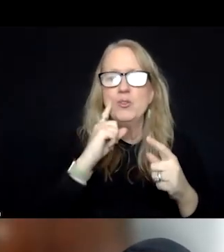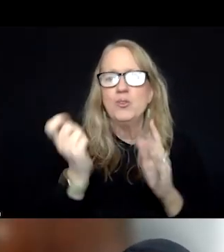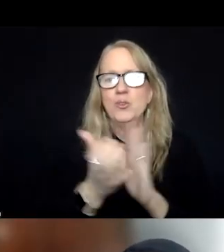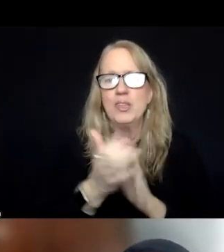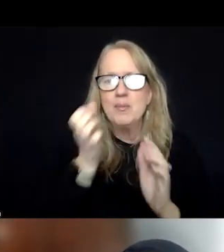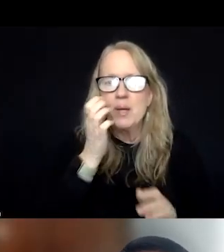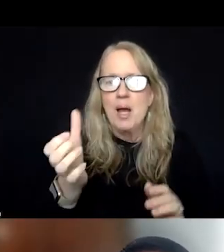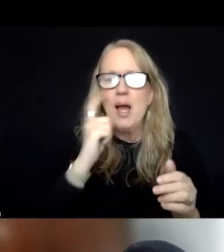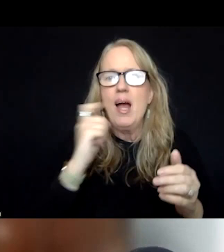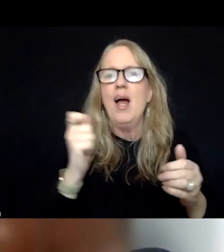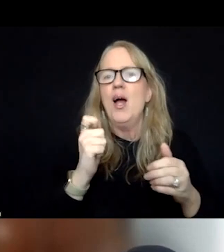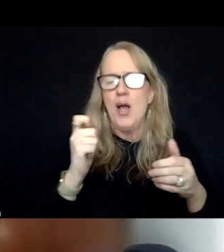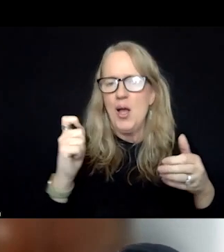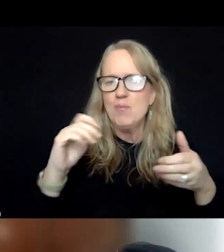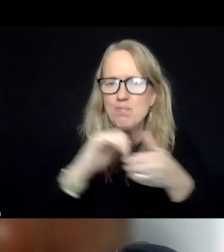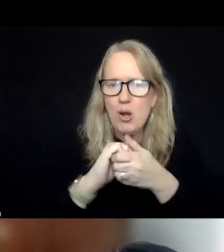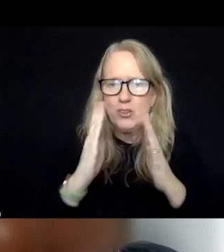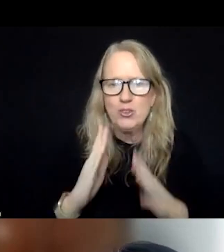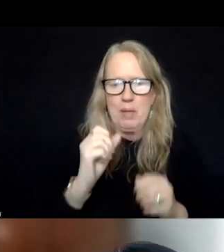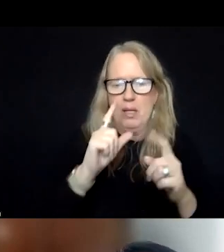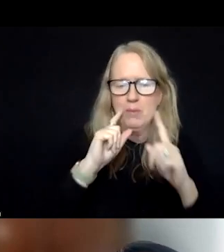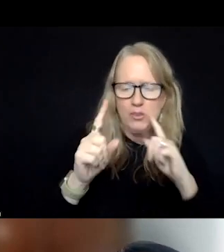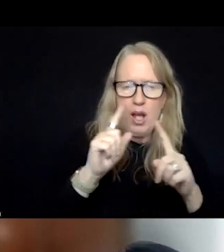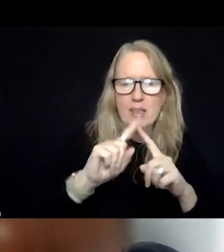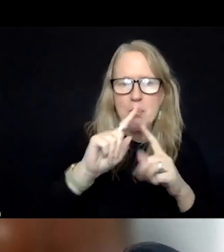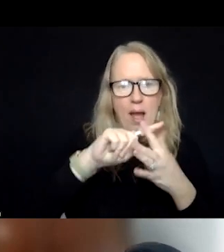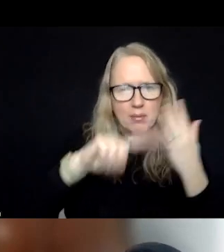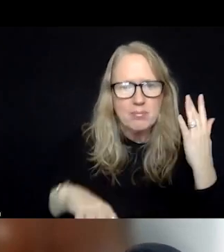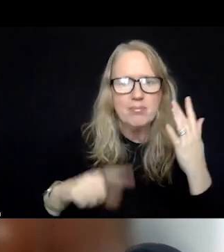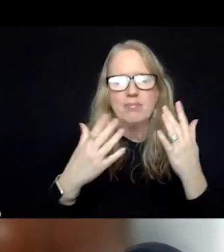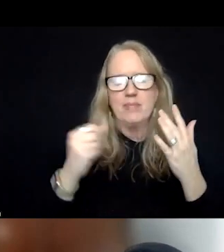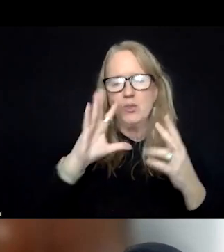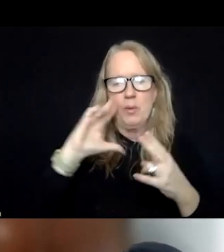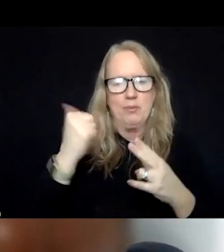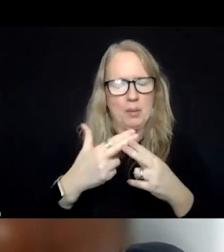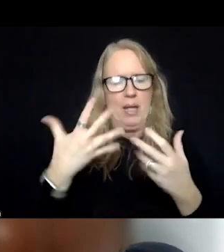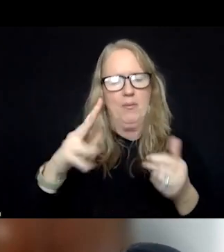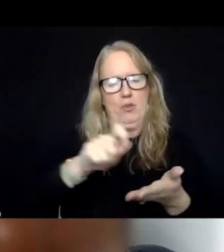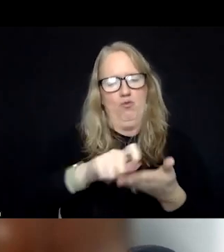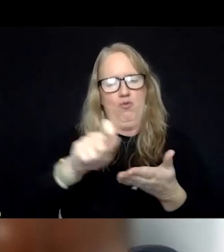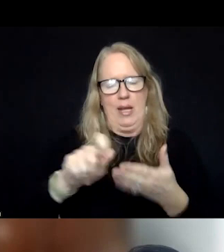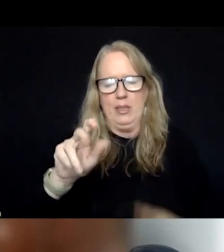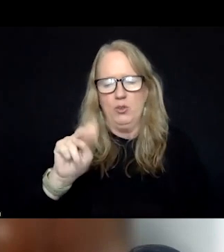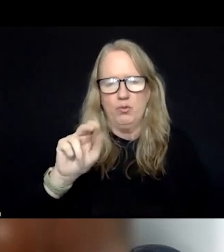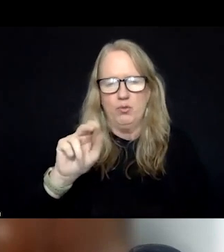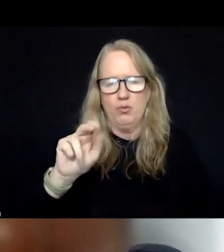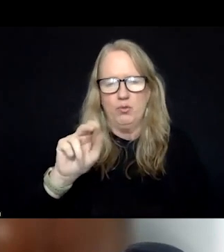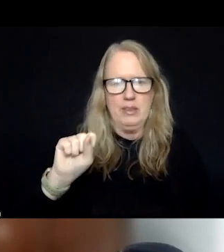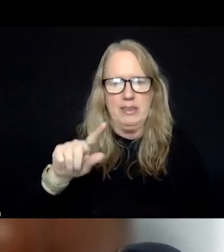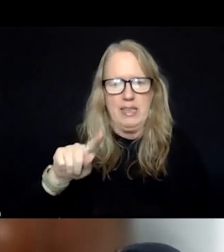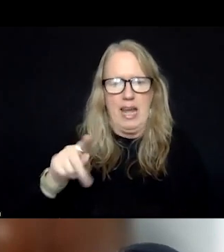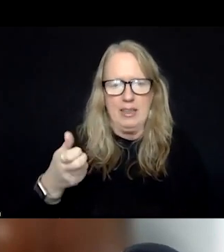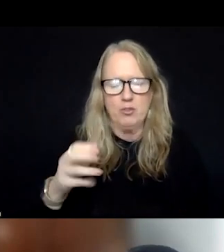of partnerships and talk a little bit about the papers that we've been fortunate enough to write through NASDDDS on behalf